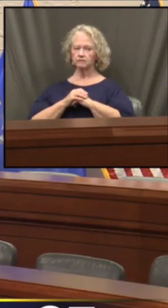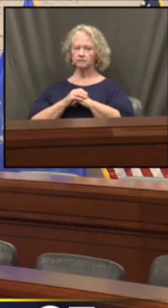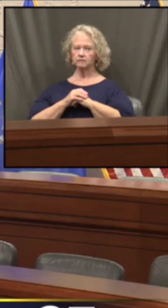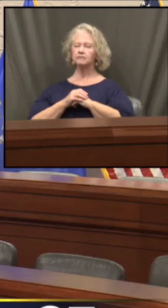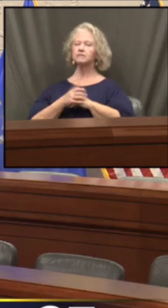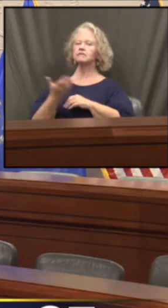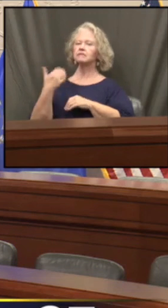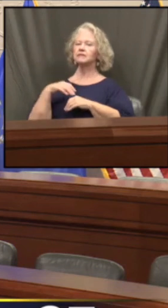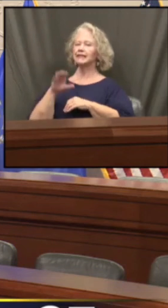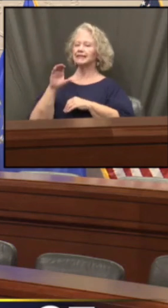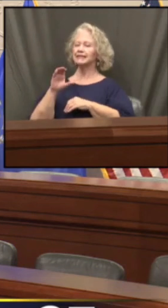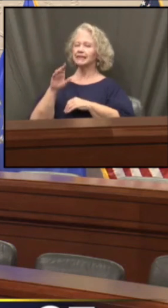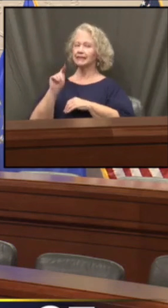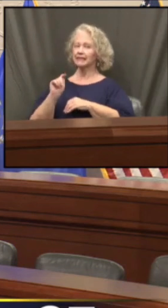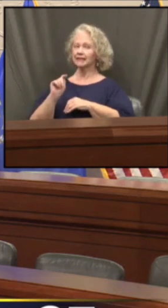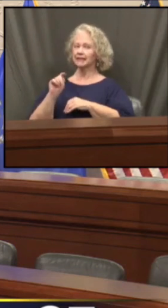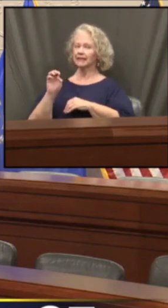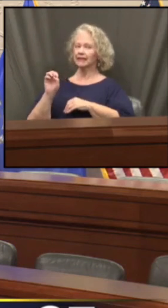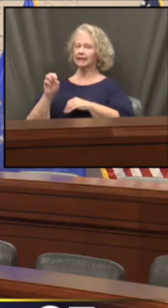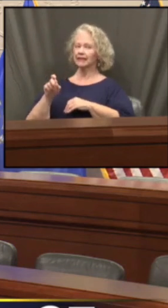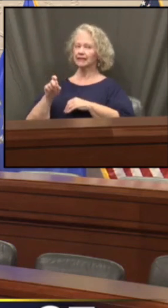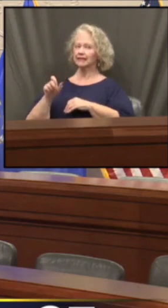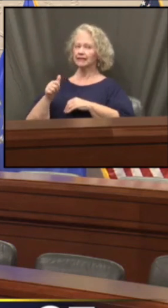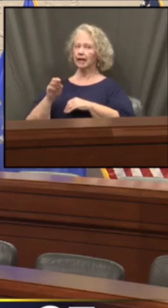The CT Examiner.